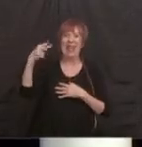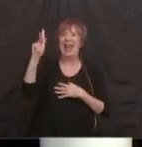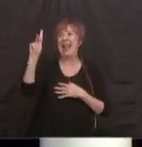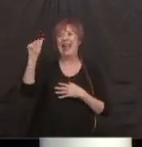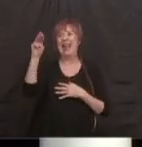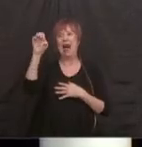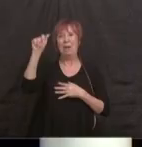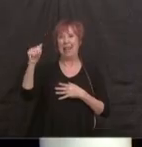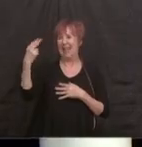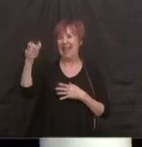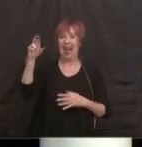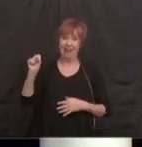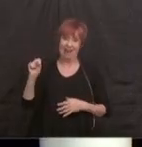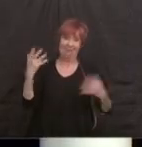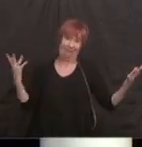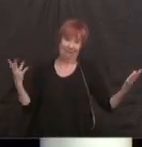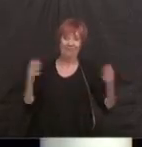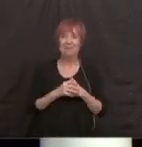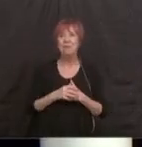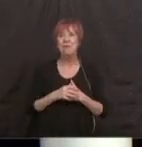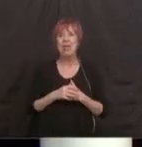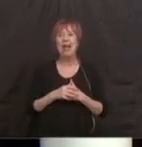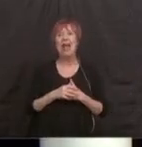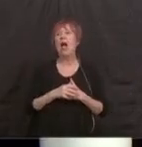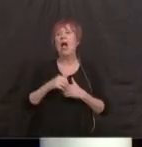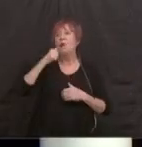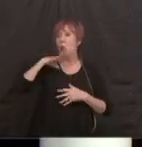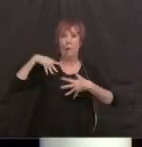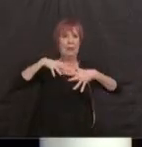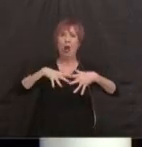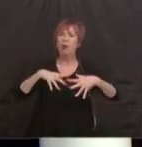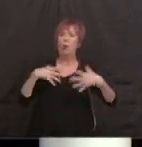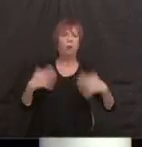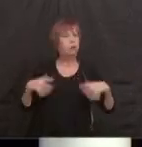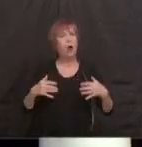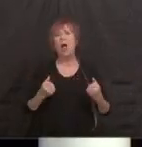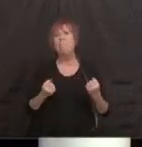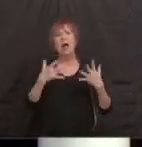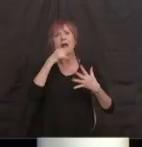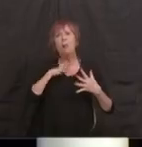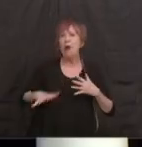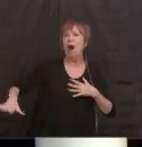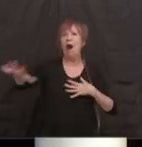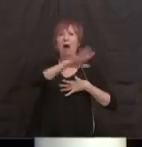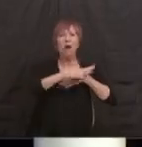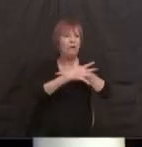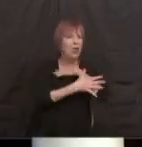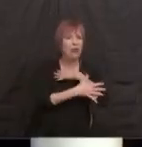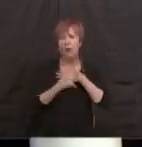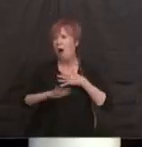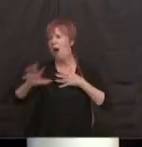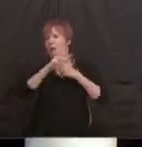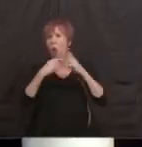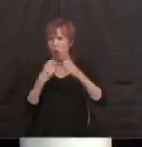it. Women's March has been incredibly supported by women across the country, across the world. And